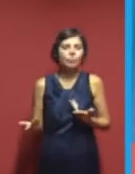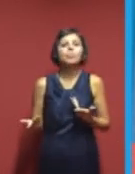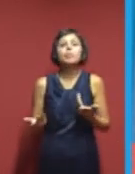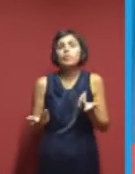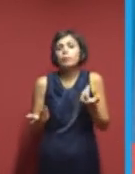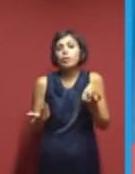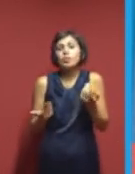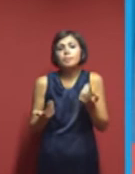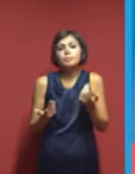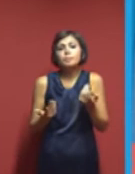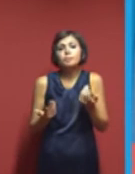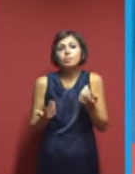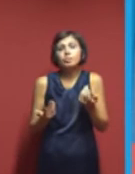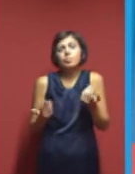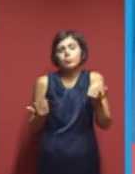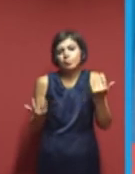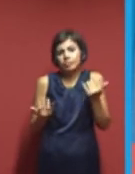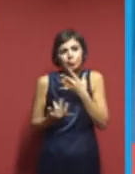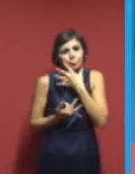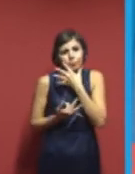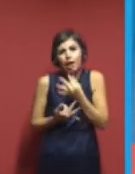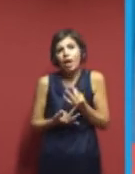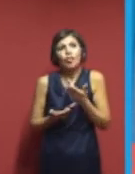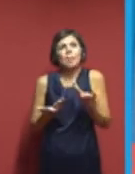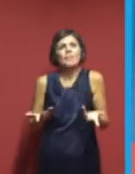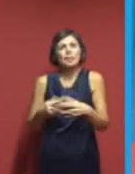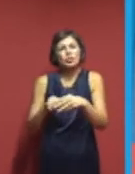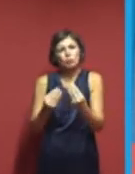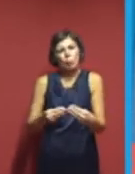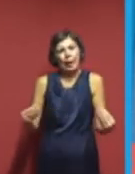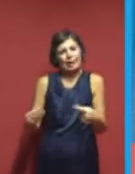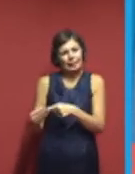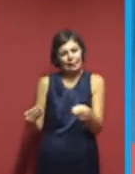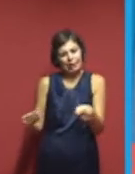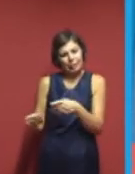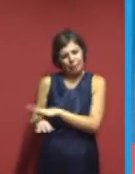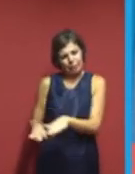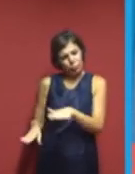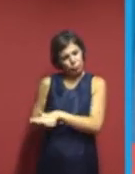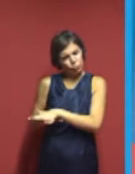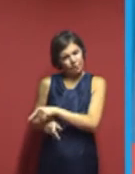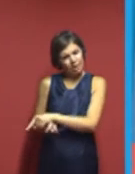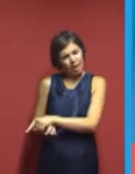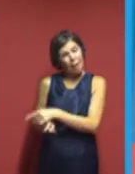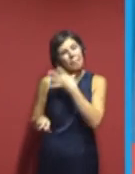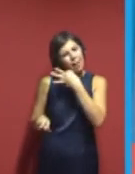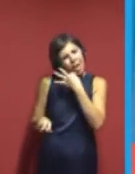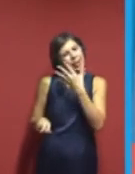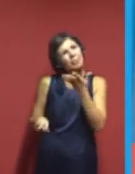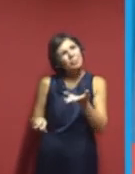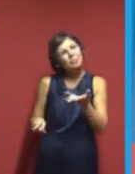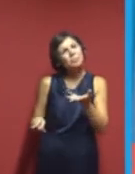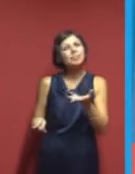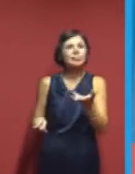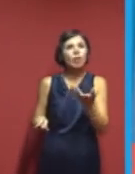in their career, and it's very basic and prescriptive and step-by-step, so it doesn't allow for much creativity to be